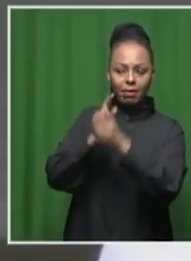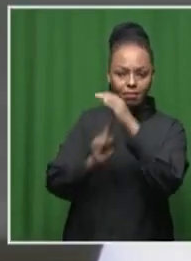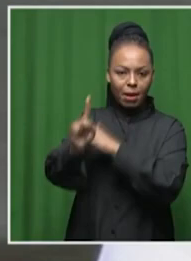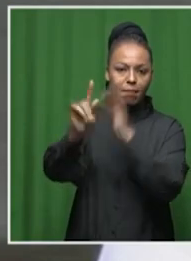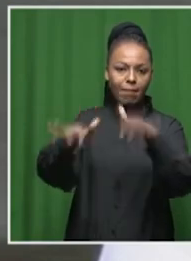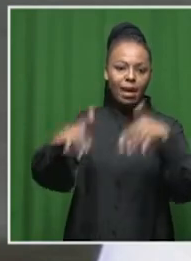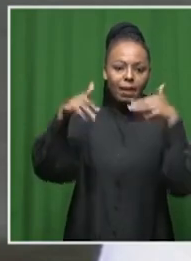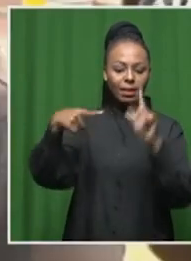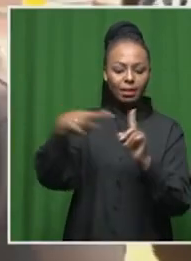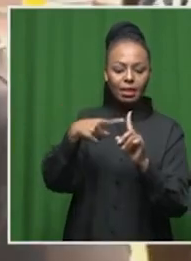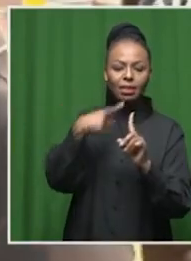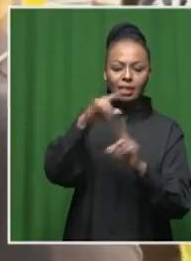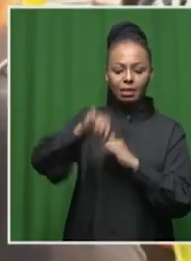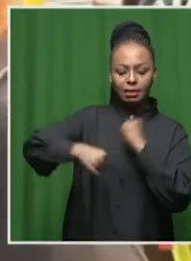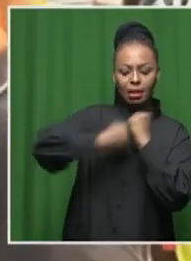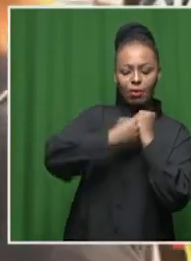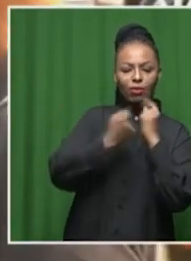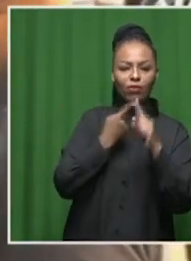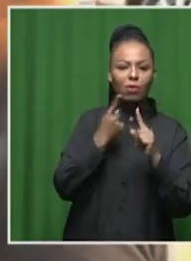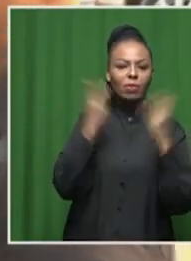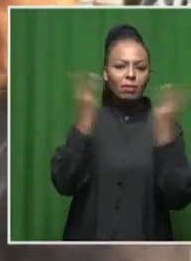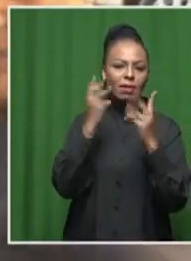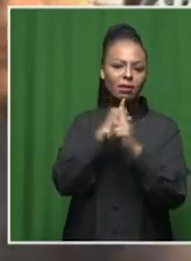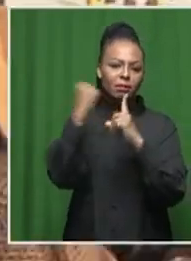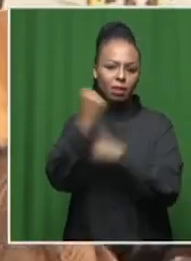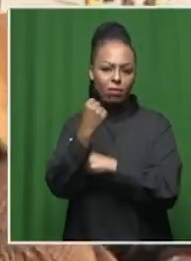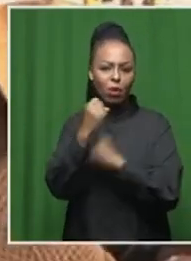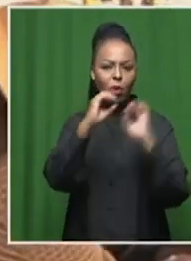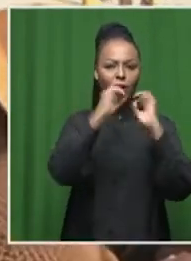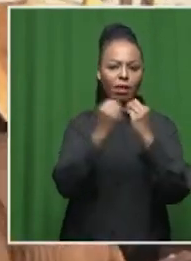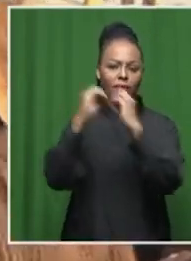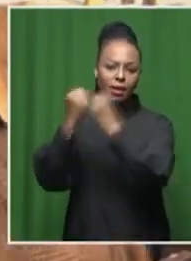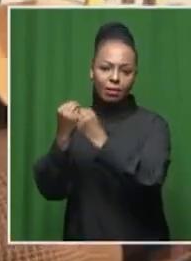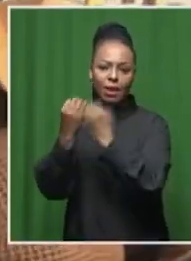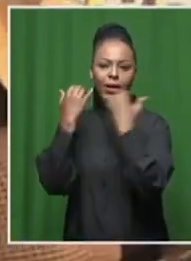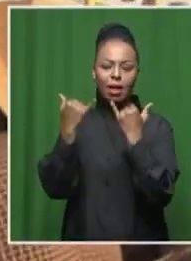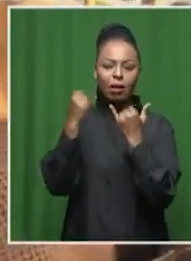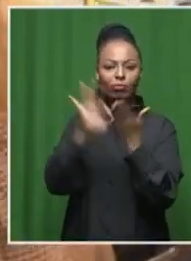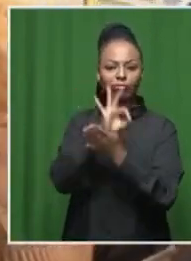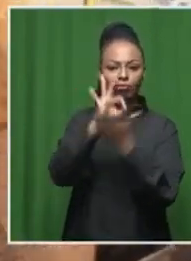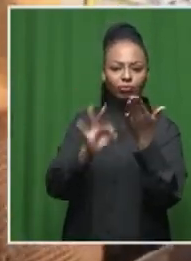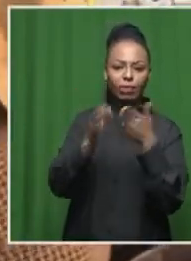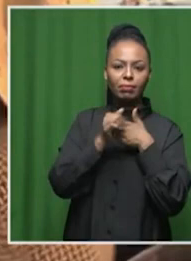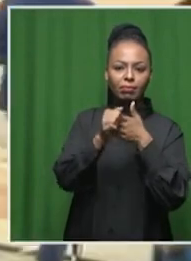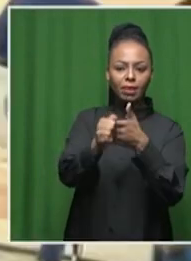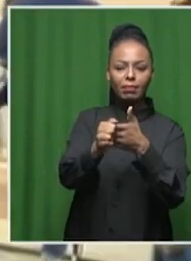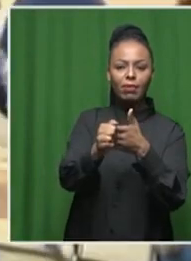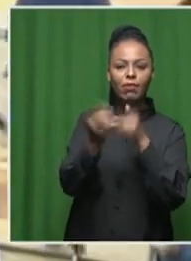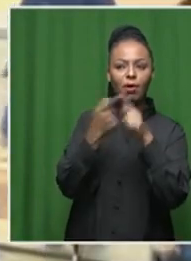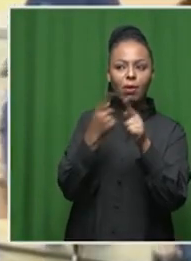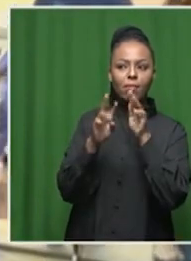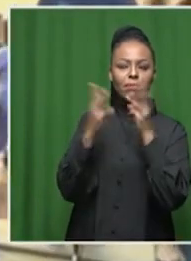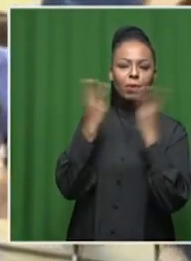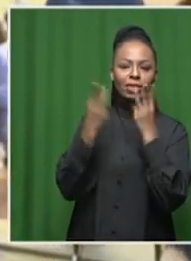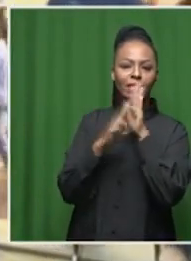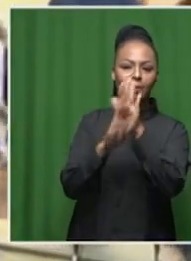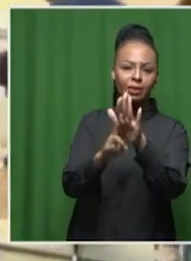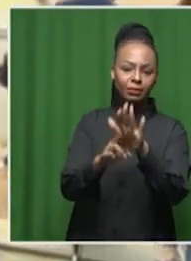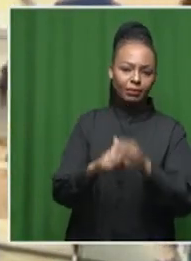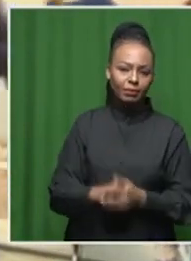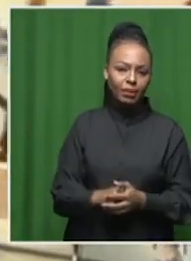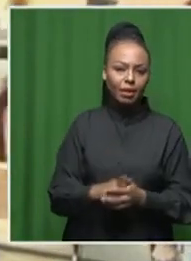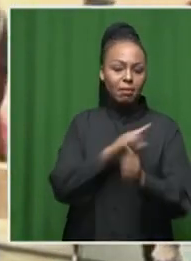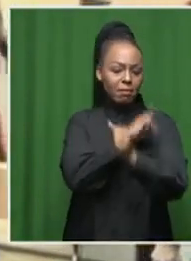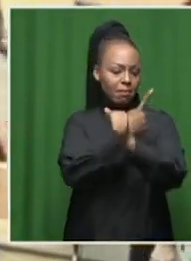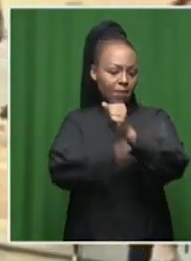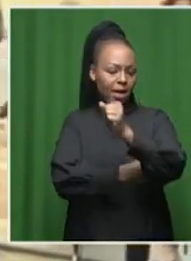says he has the support of different civil organizations to run as an elected public representative. I have a mandate from